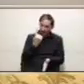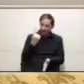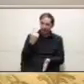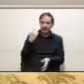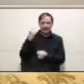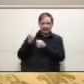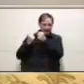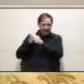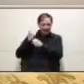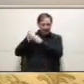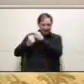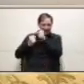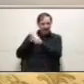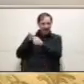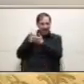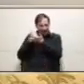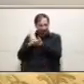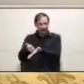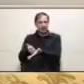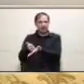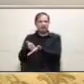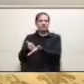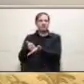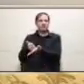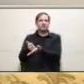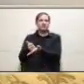have been assisted through this discretionary